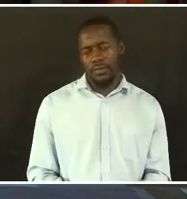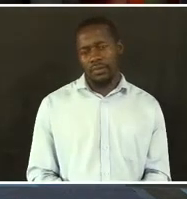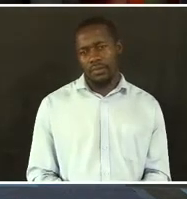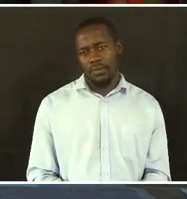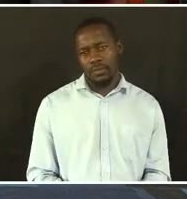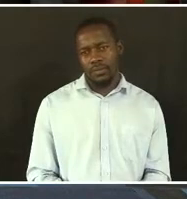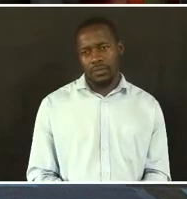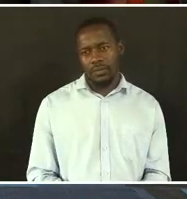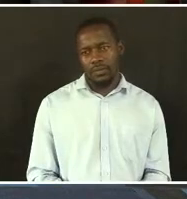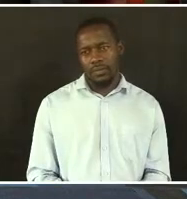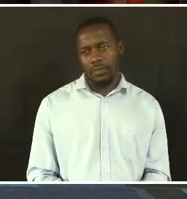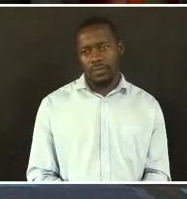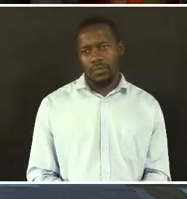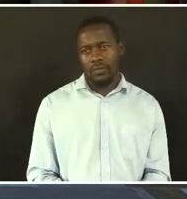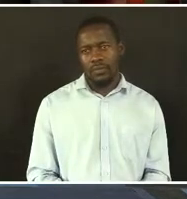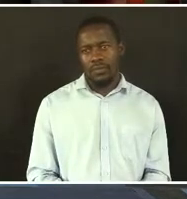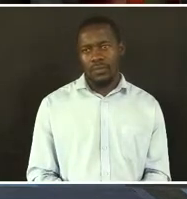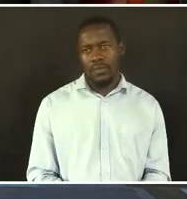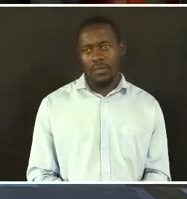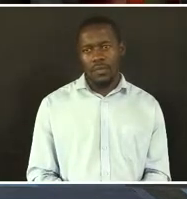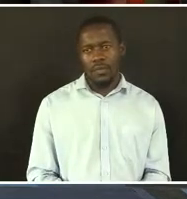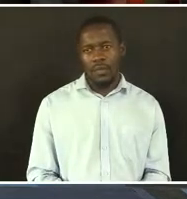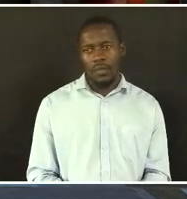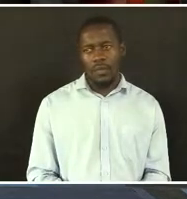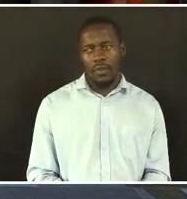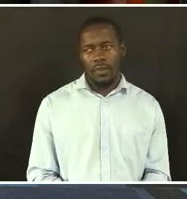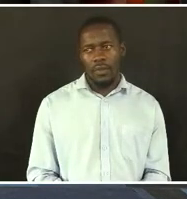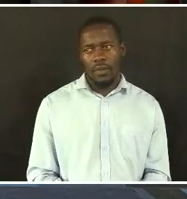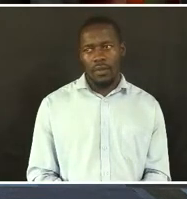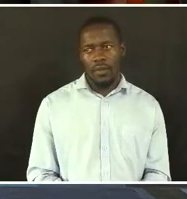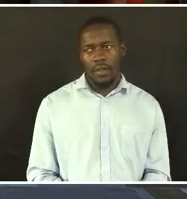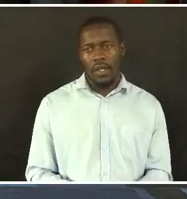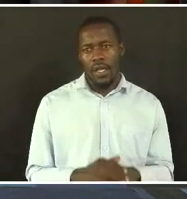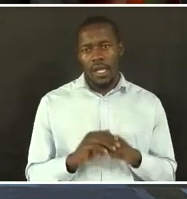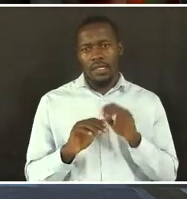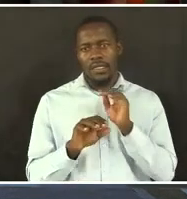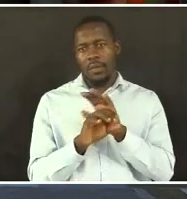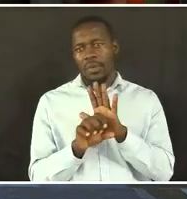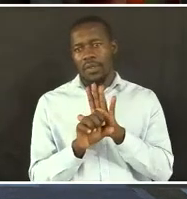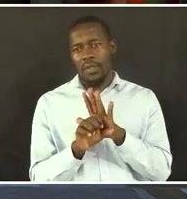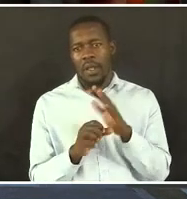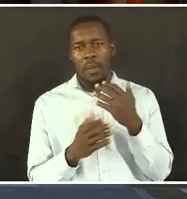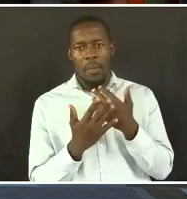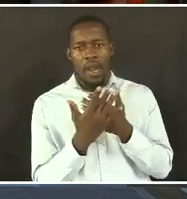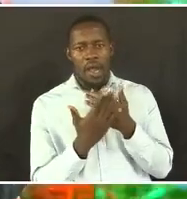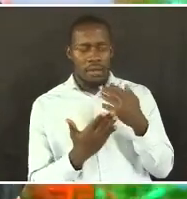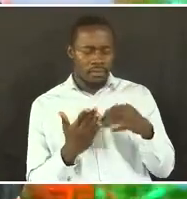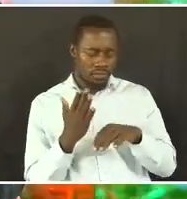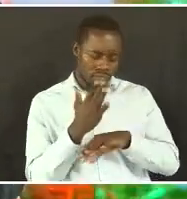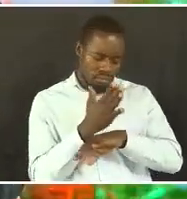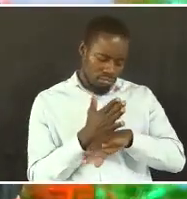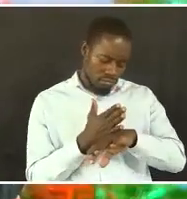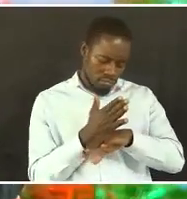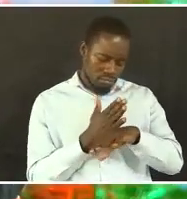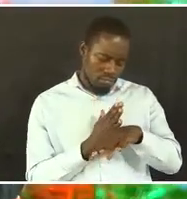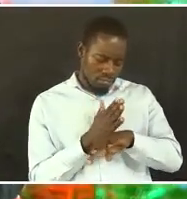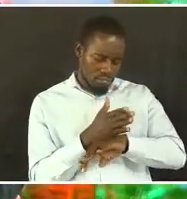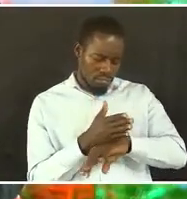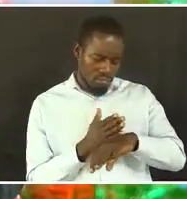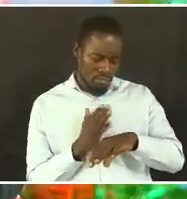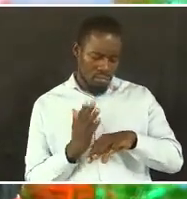tell me it is the Sabbath. I have just injured my leg. I am bleeding. And you're telling me, hey, first of all, let's deal with the